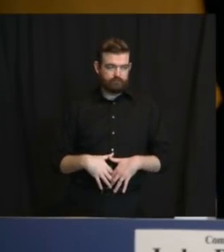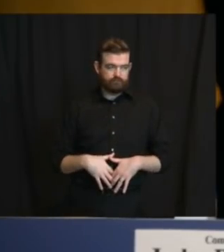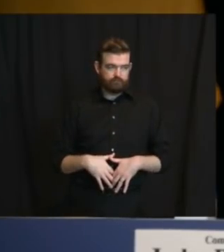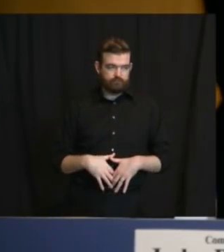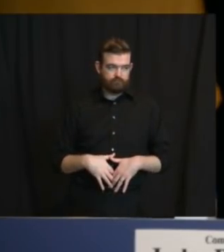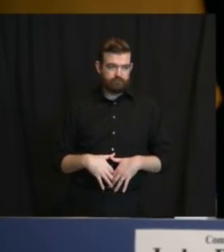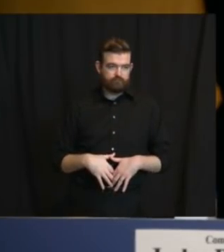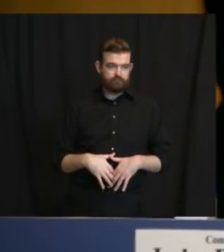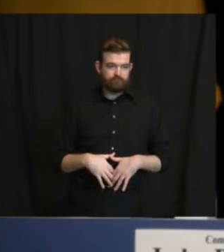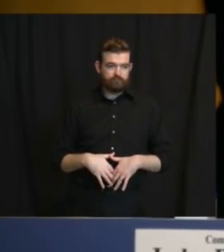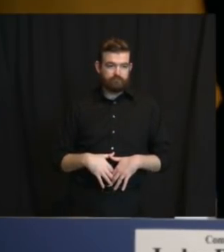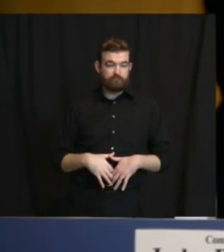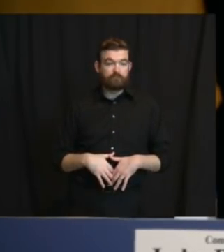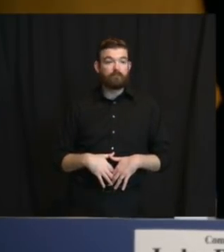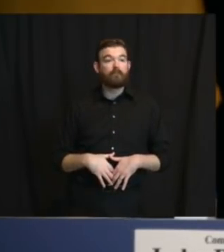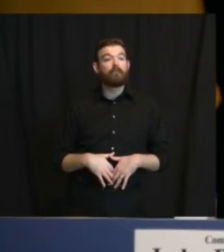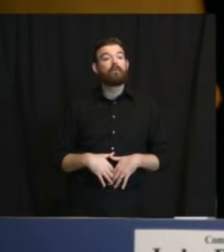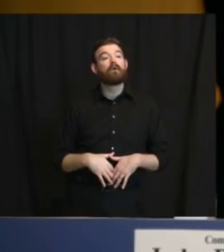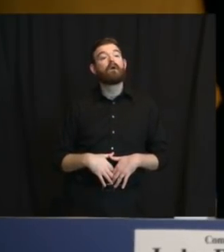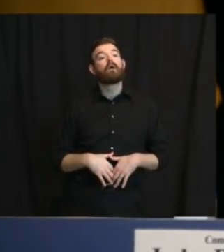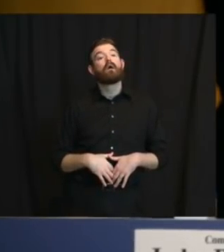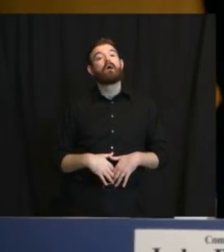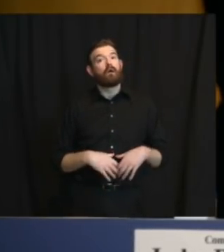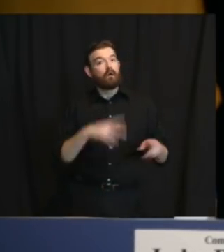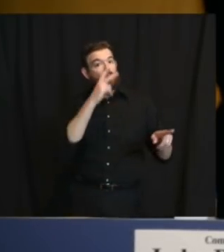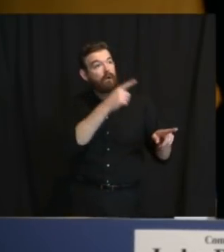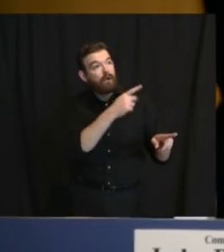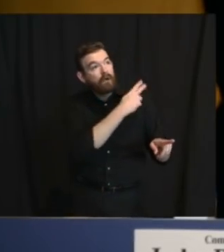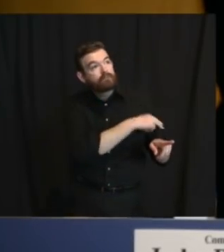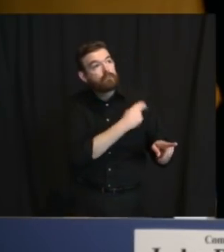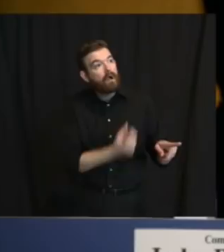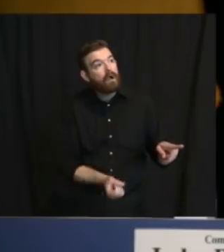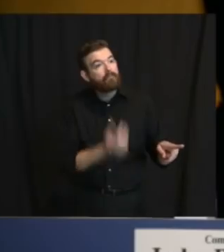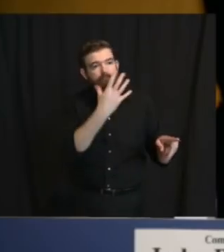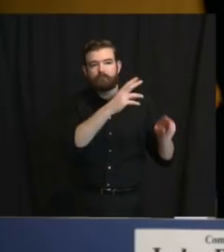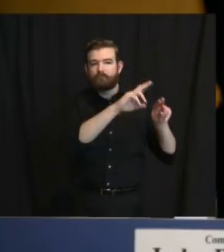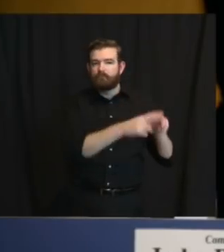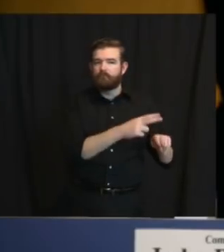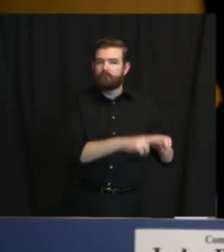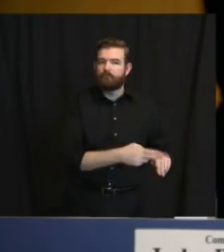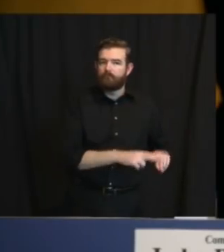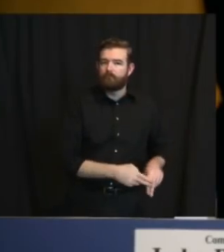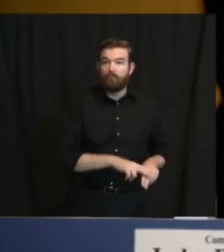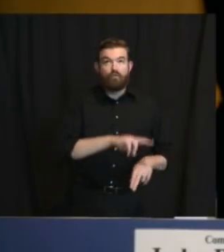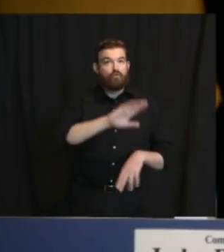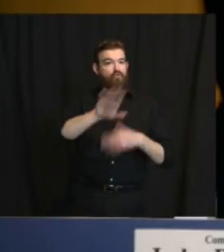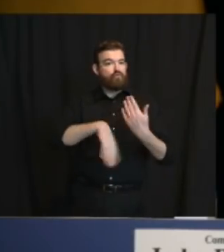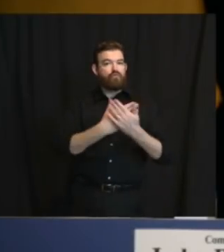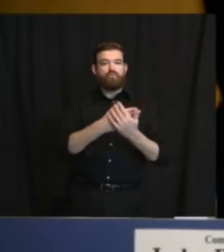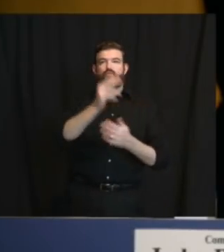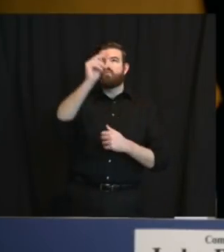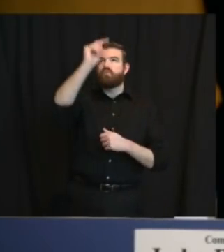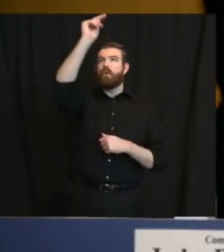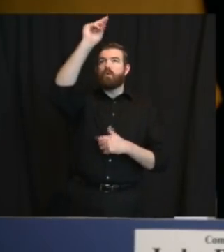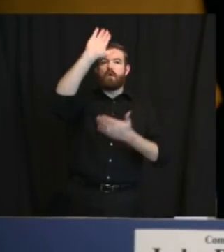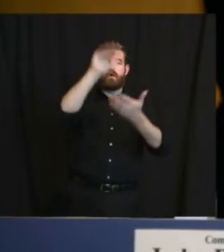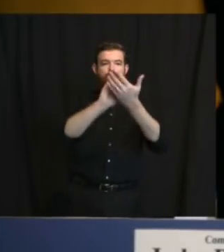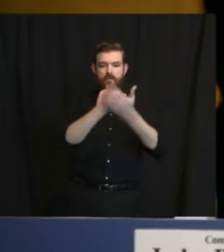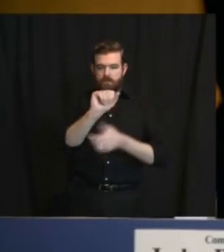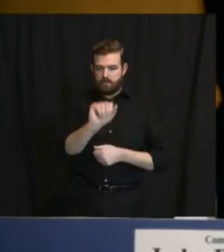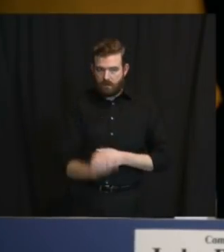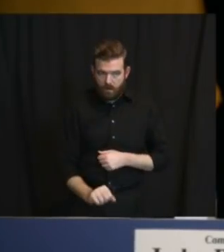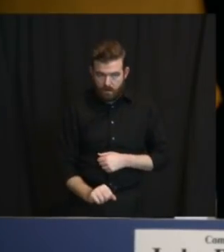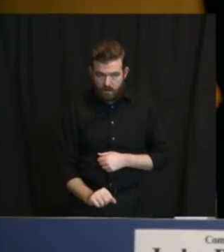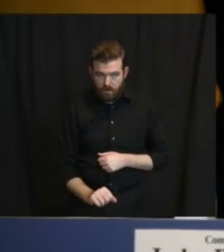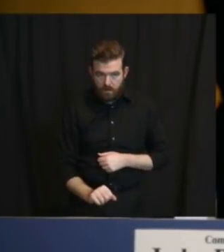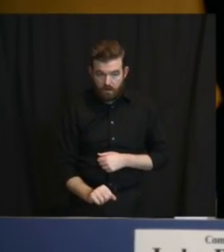hospitalizations now are declining across all 3 regions of the state. Last evening, 2 hospitals in the